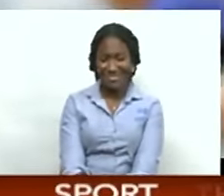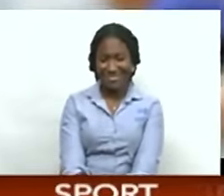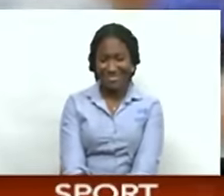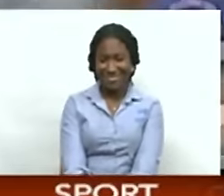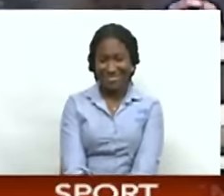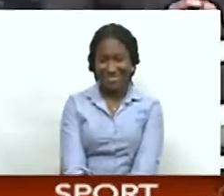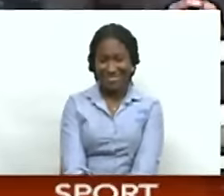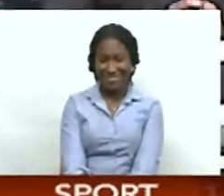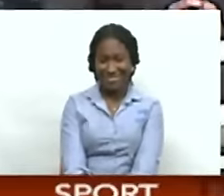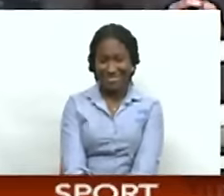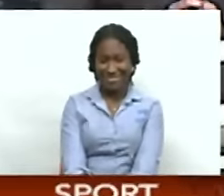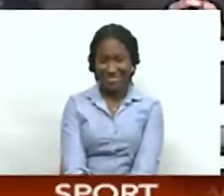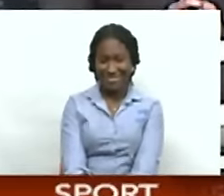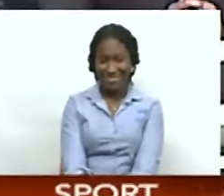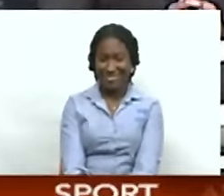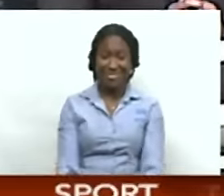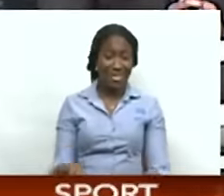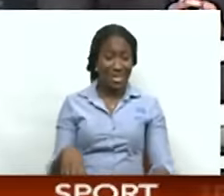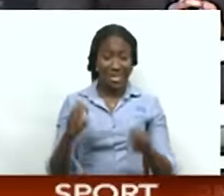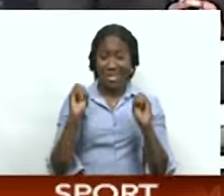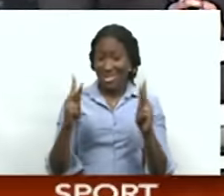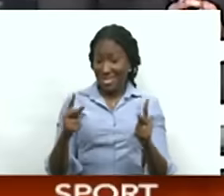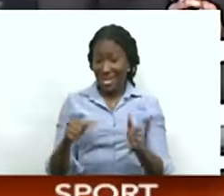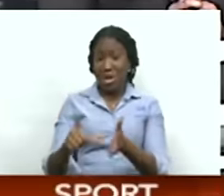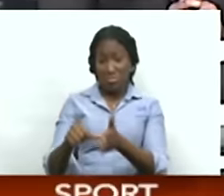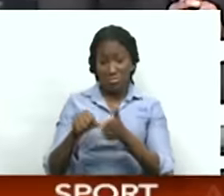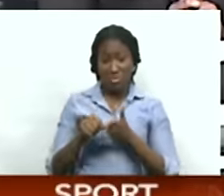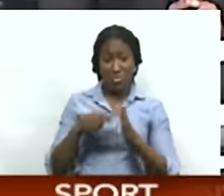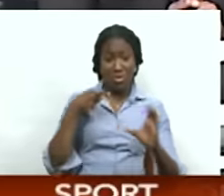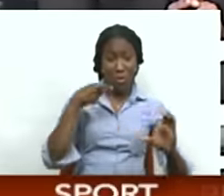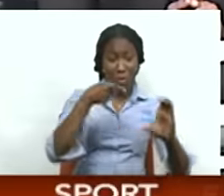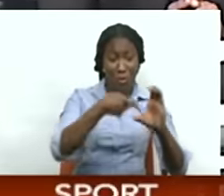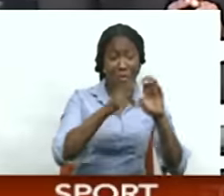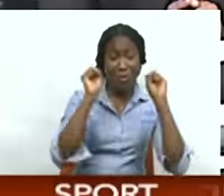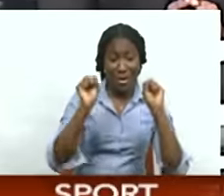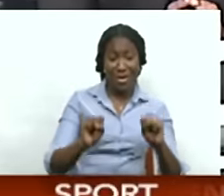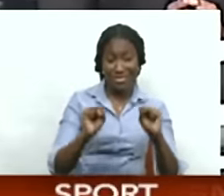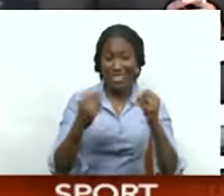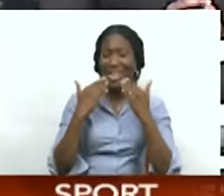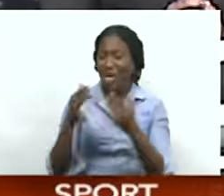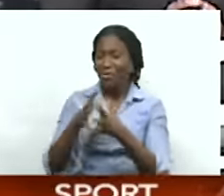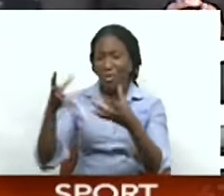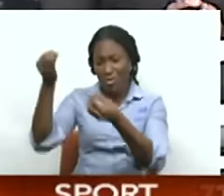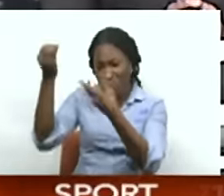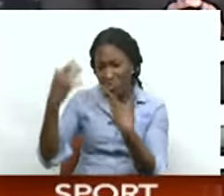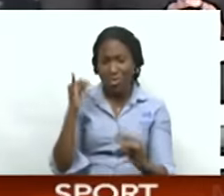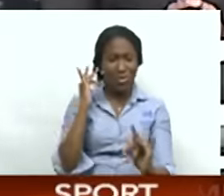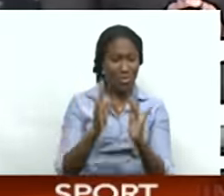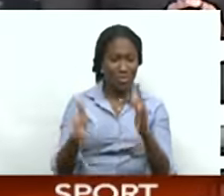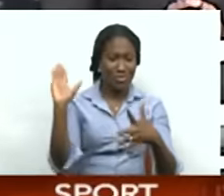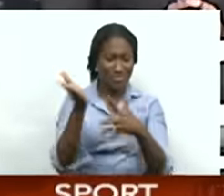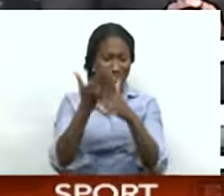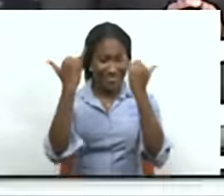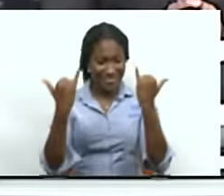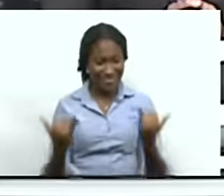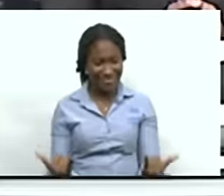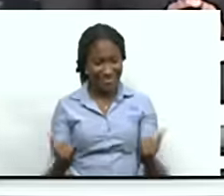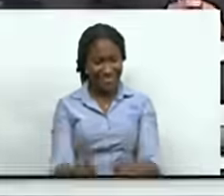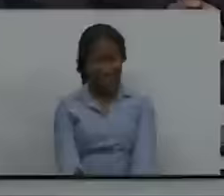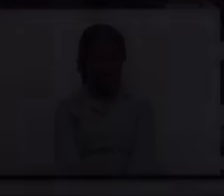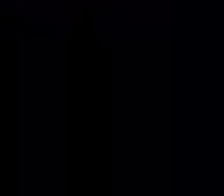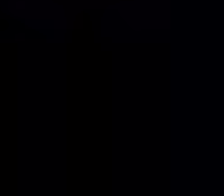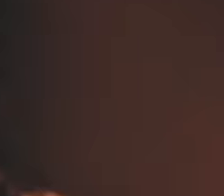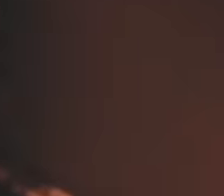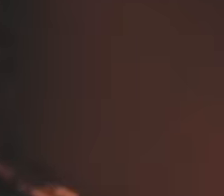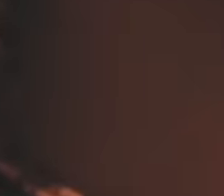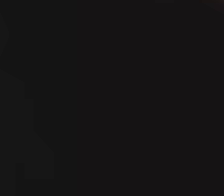Pretty impressive. Yeah, really great goal from the young man. All right, thank you so much, Jassy. Let's take a short break. We'll be right back. Like many